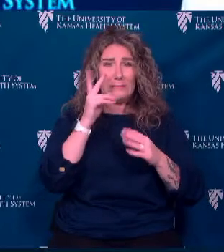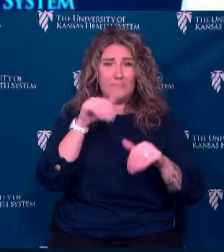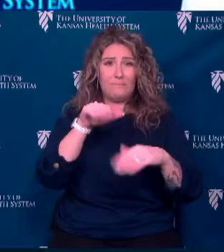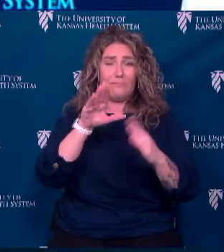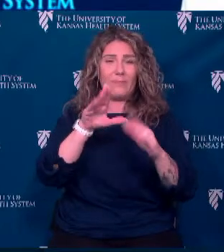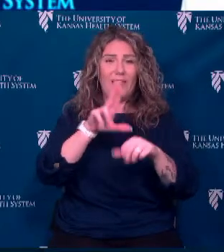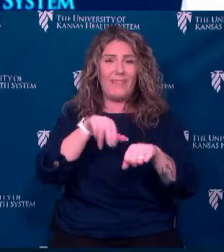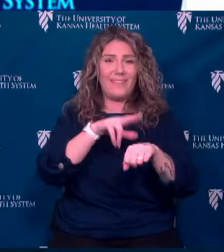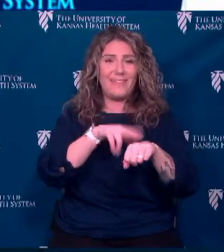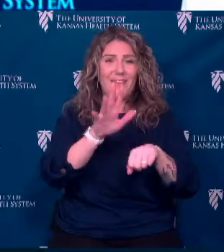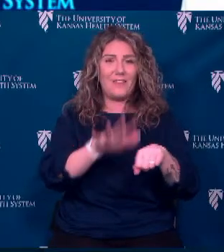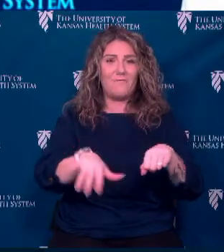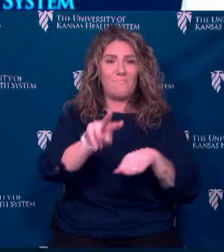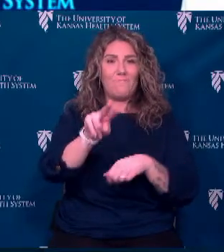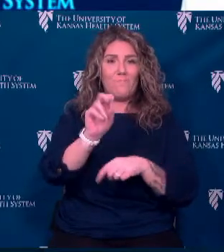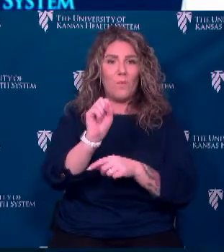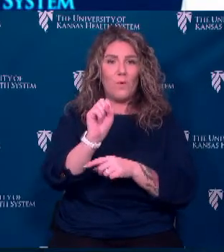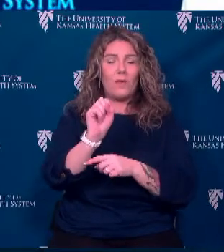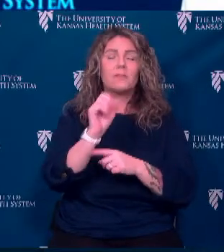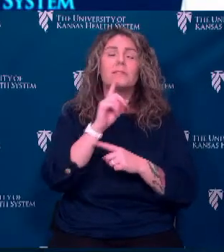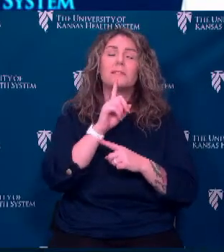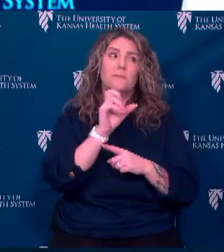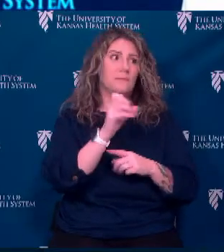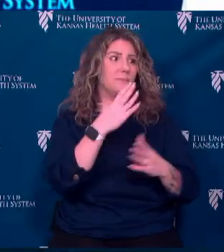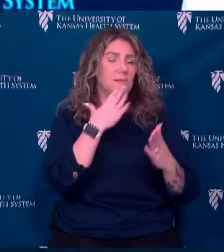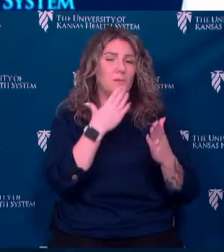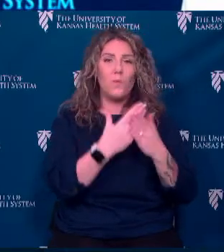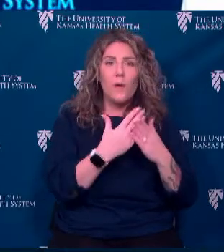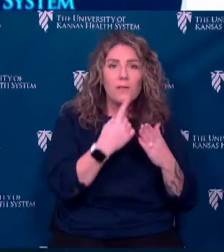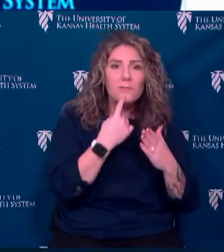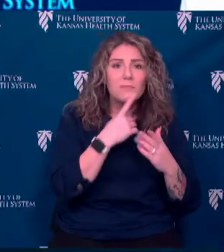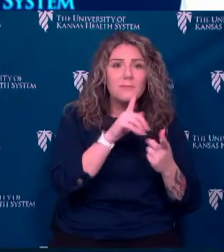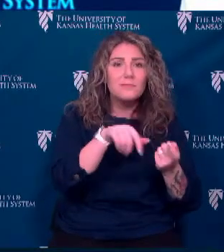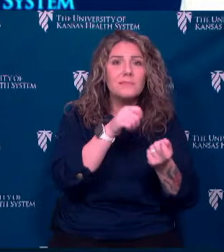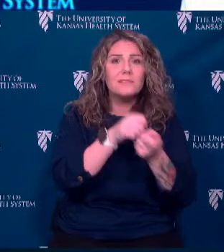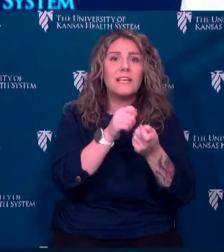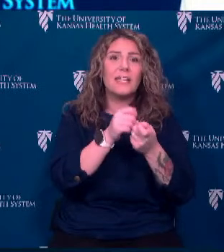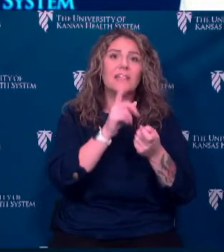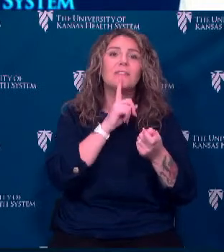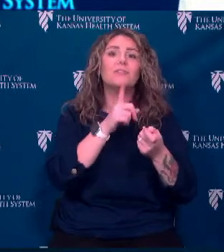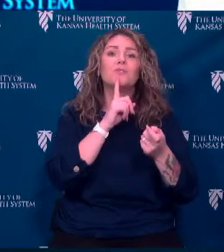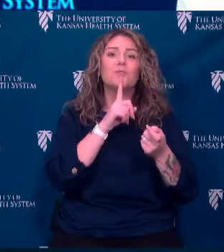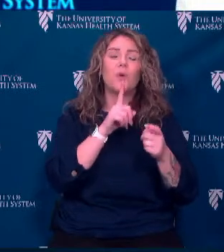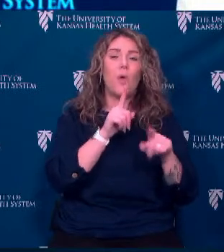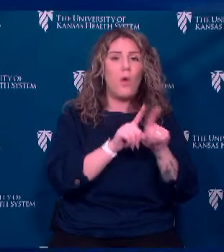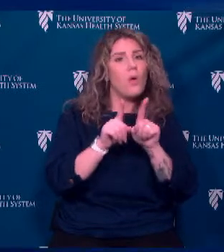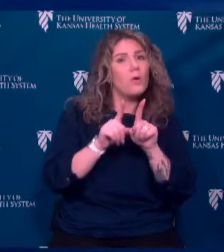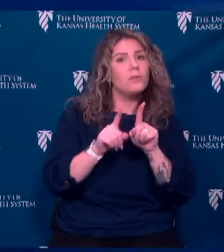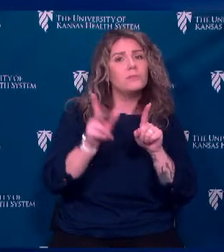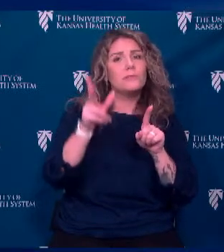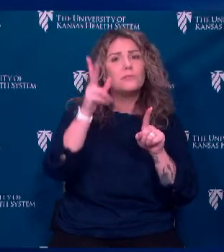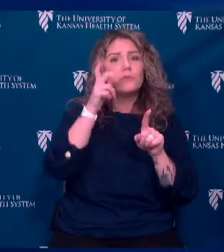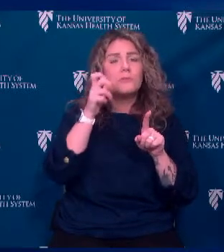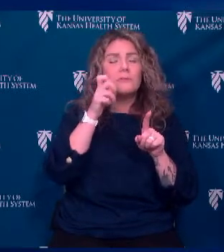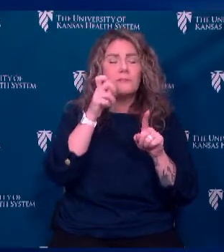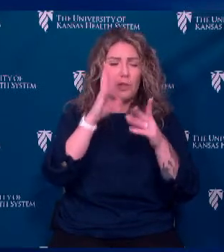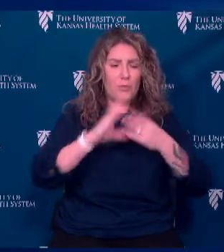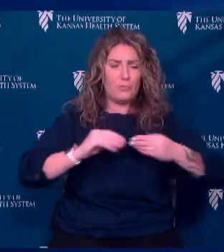no, I think that's well said and exactly true. I'm also, as we hear this story of